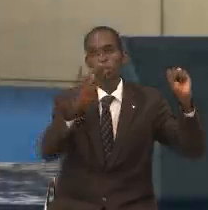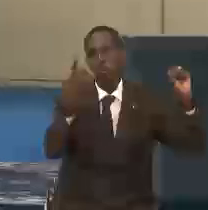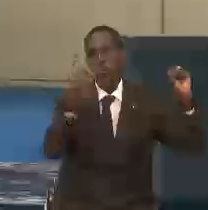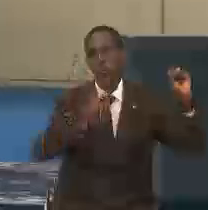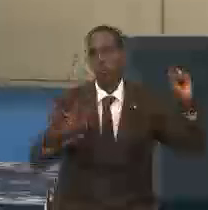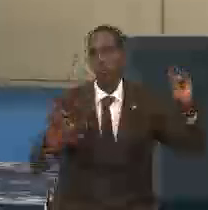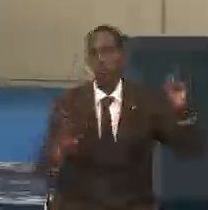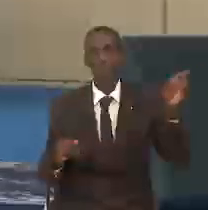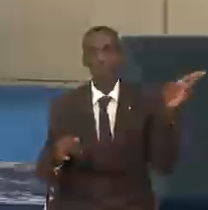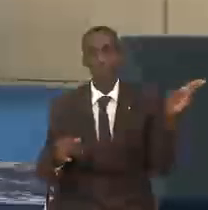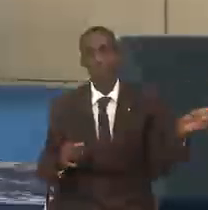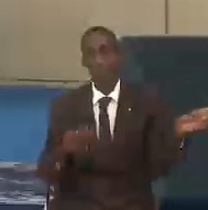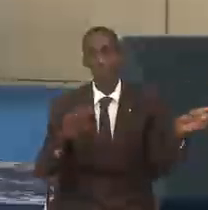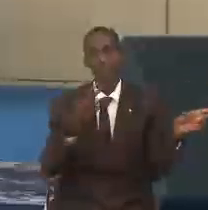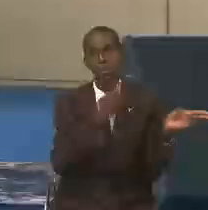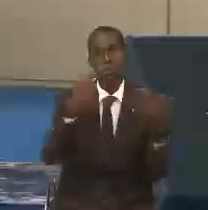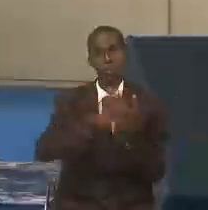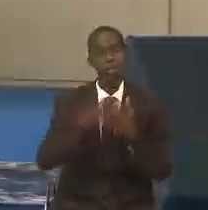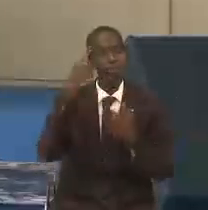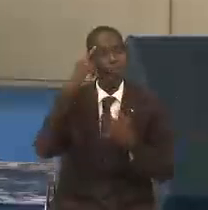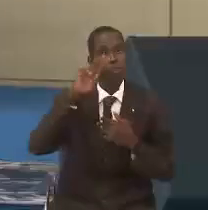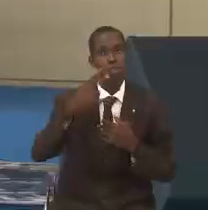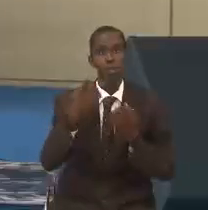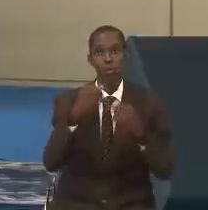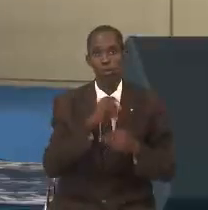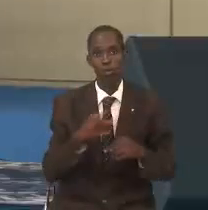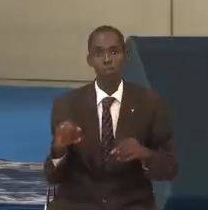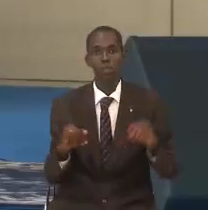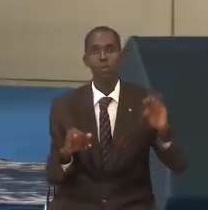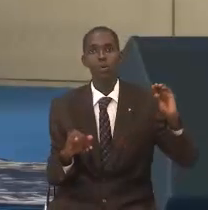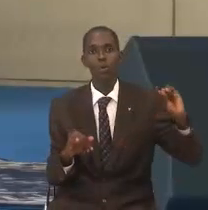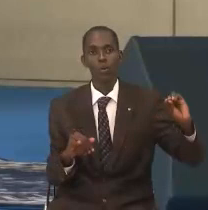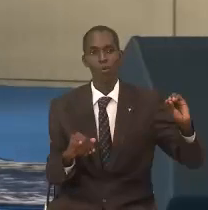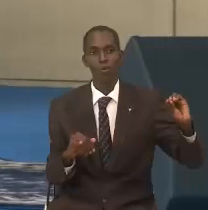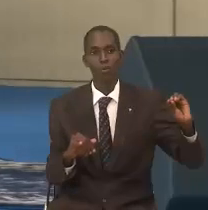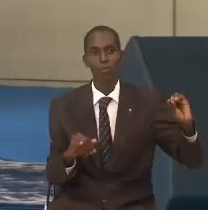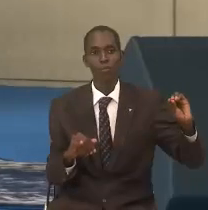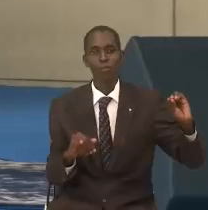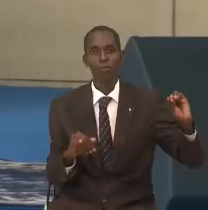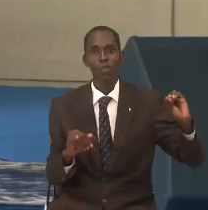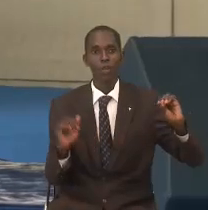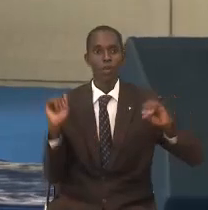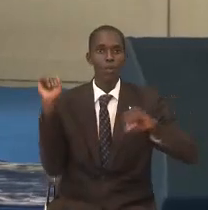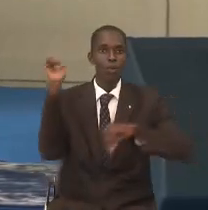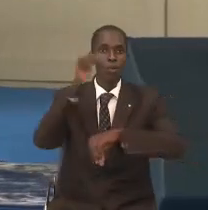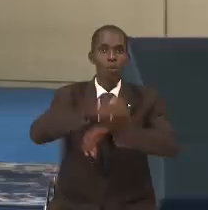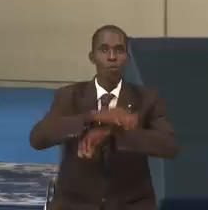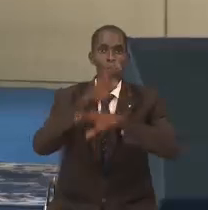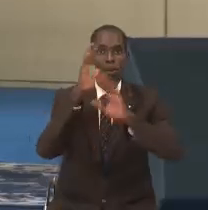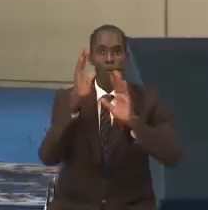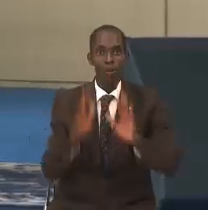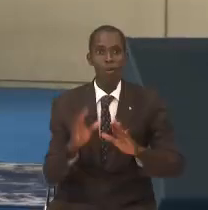for his second coming. O, the overcomers at